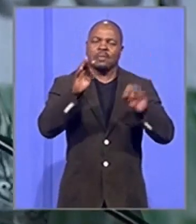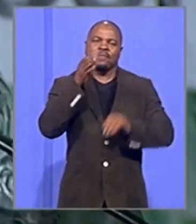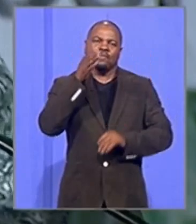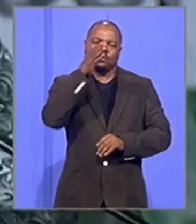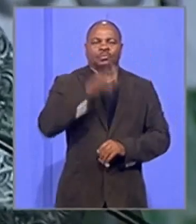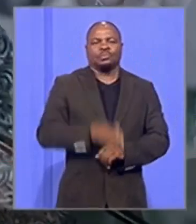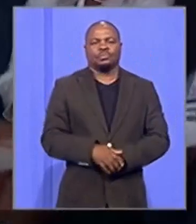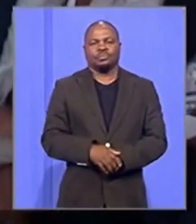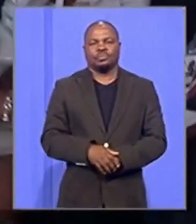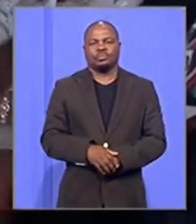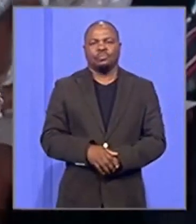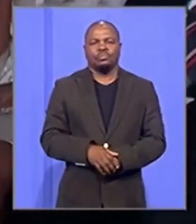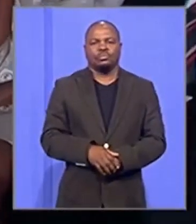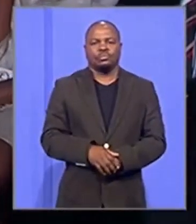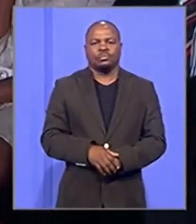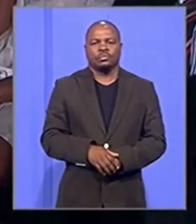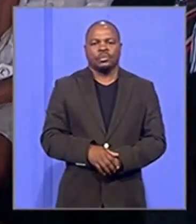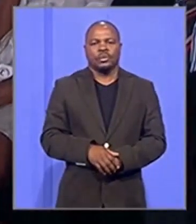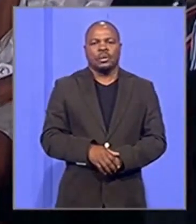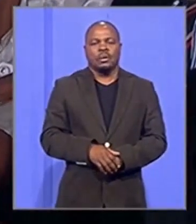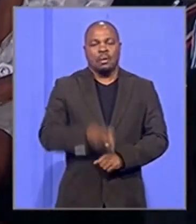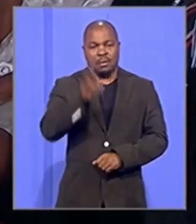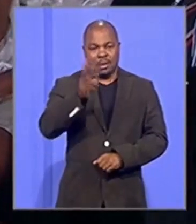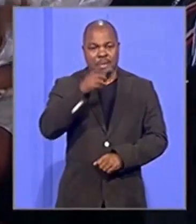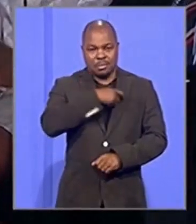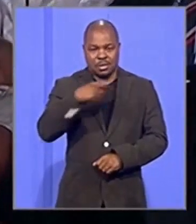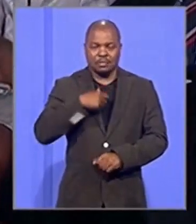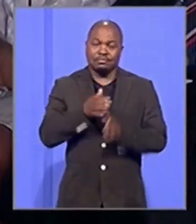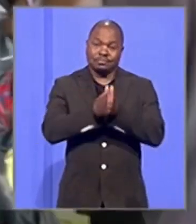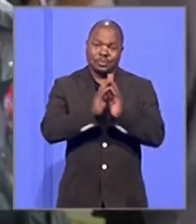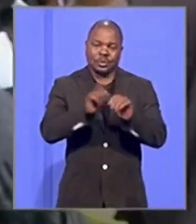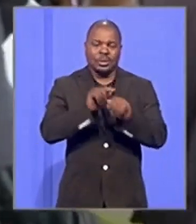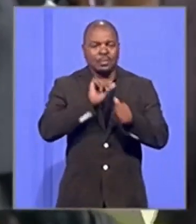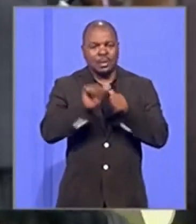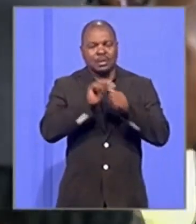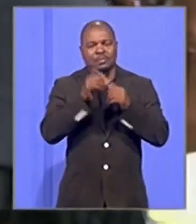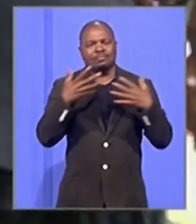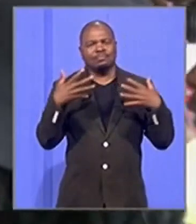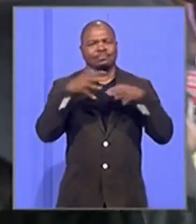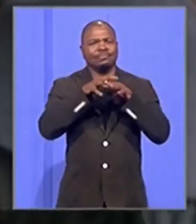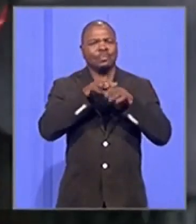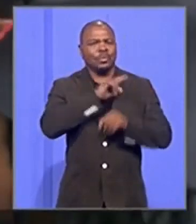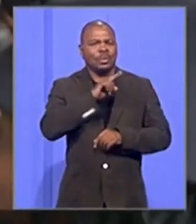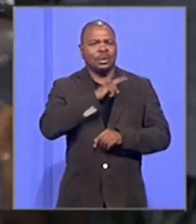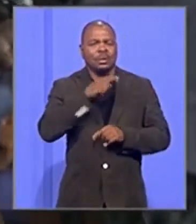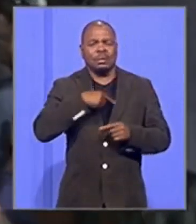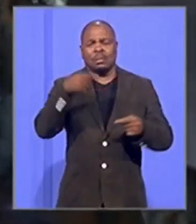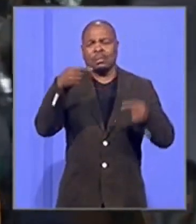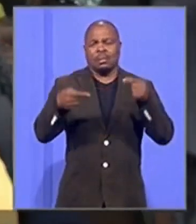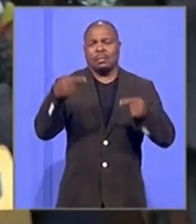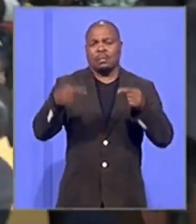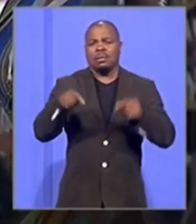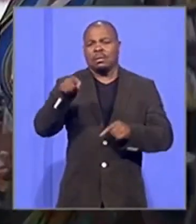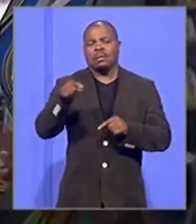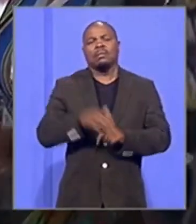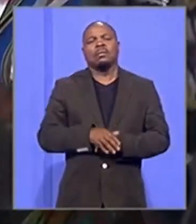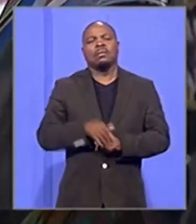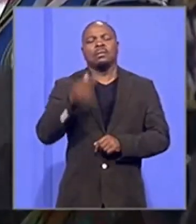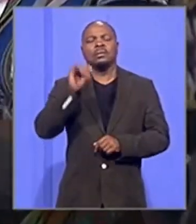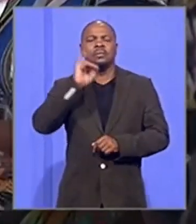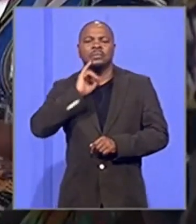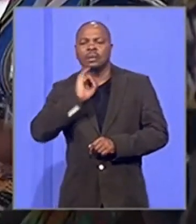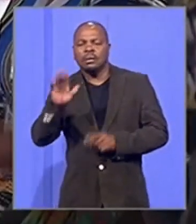future. Mopresidente o boetse a tsa kgoeletso hore ho fihlellwe peelano ntweng e seng inkile nako e fetang dikgwedi tse pedi e kupa pakeng tsa Israel